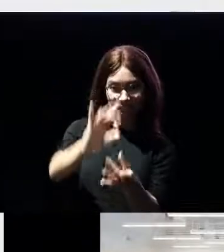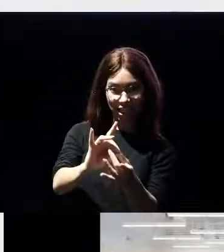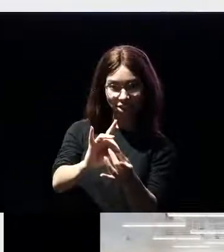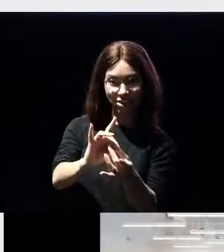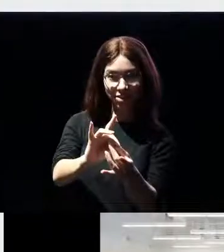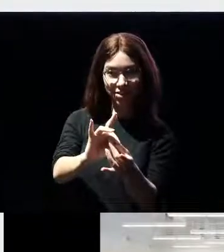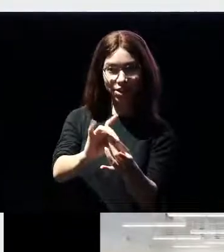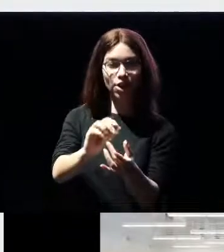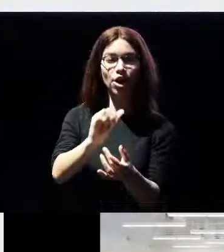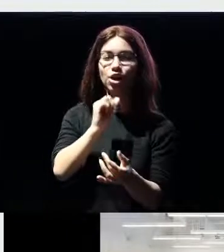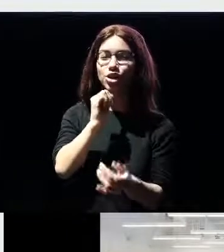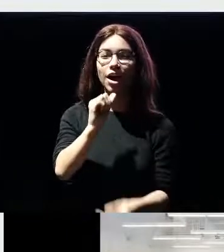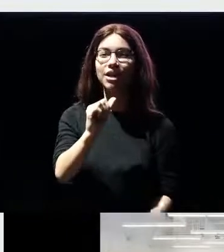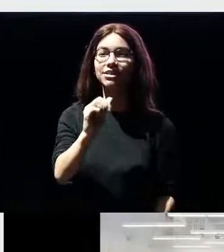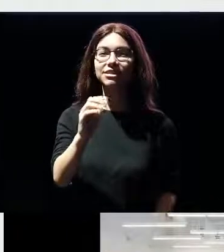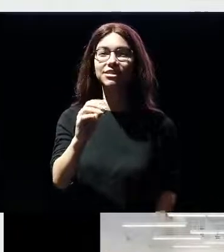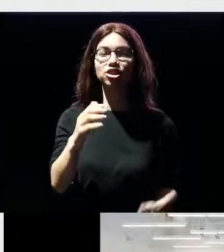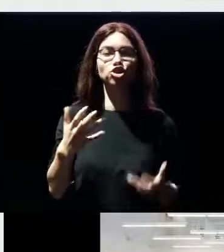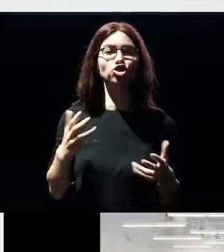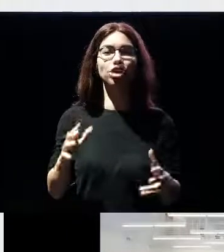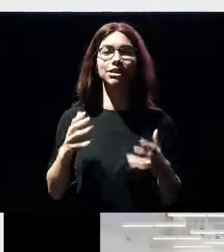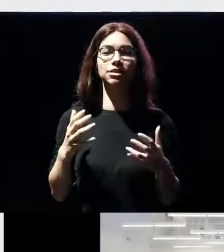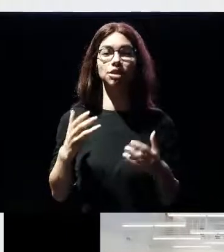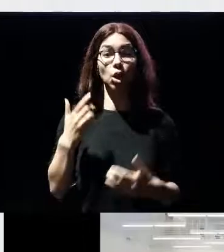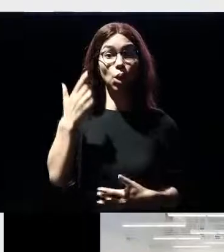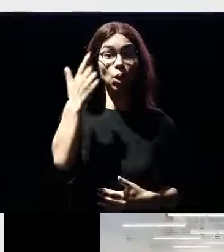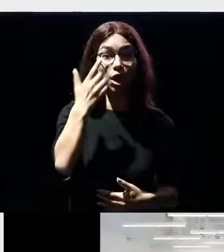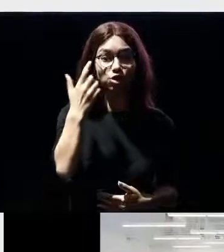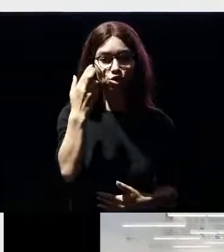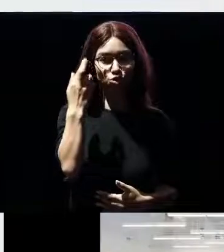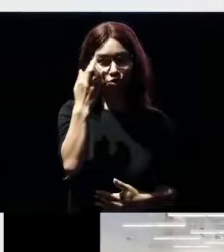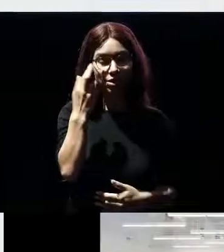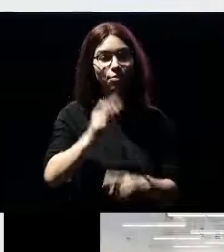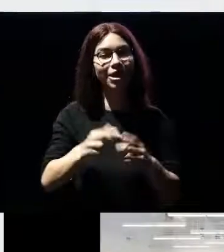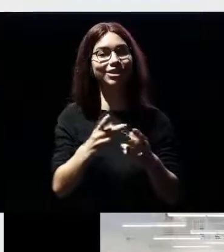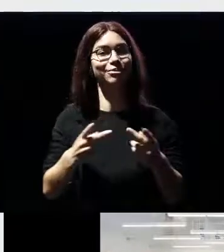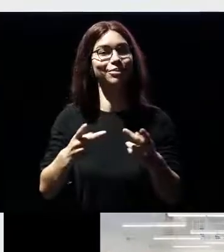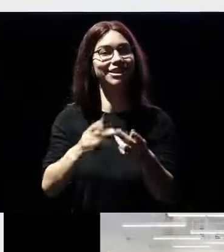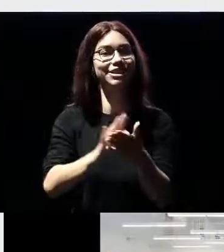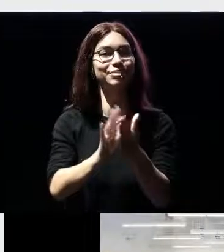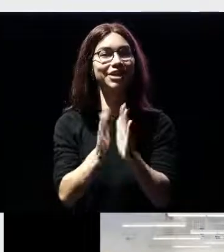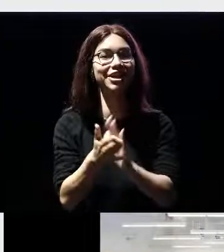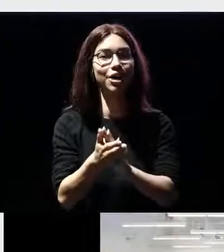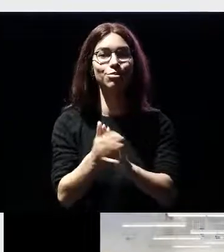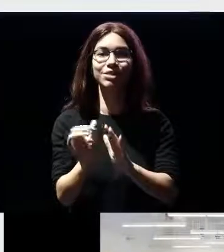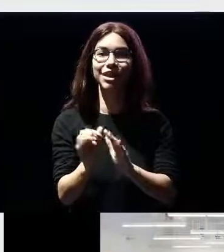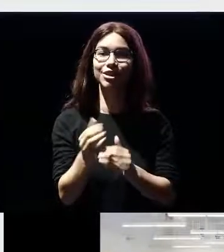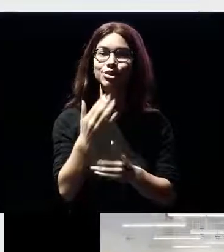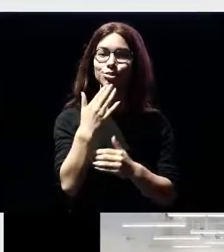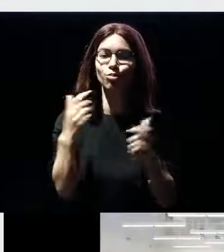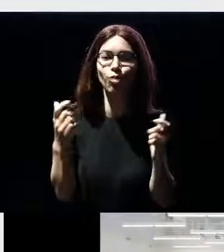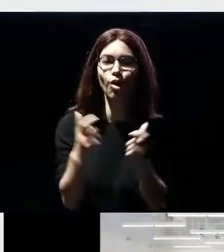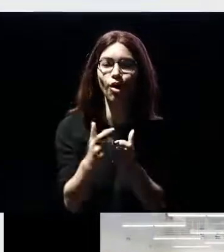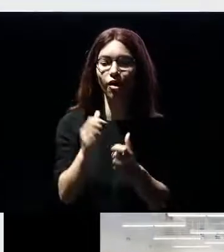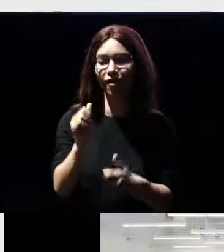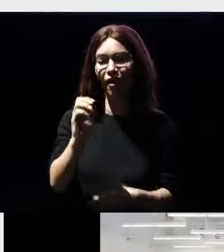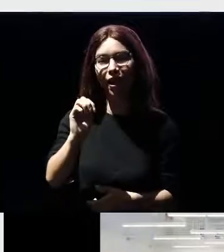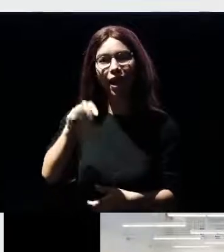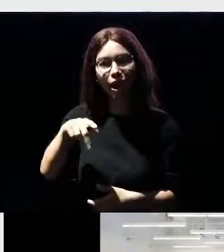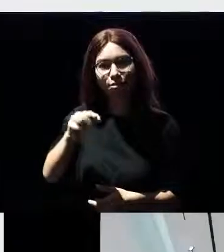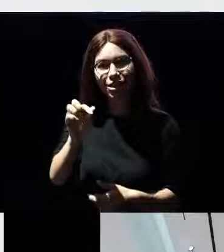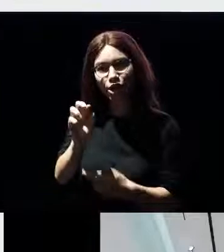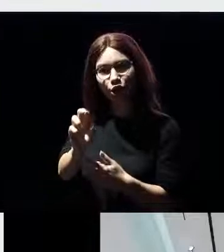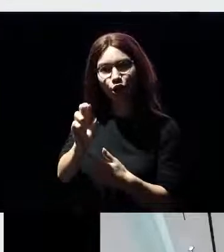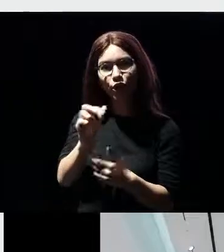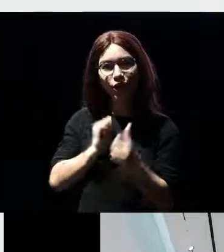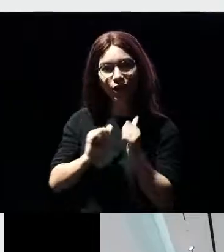not just pragmatic stairs, but they're places that start to become things like small amphitheaters. You can have impromptu